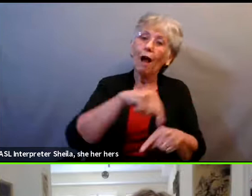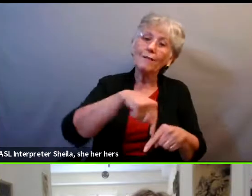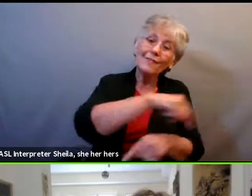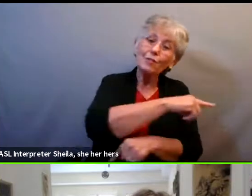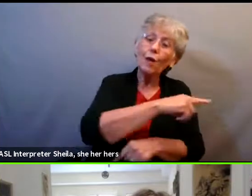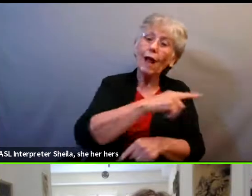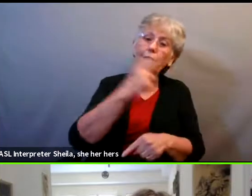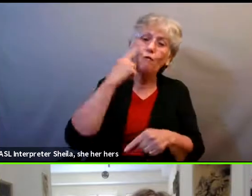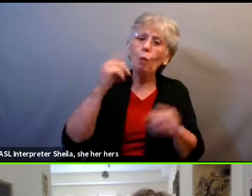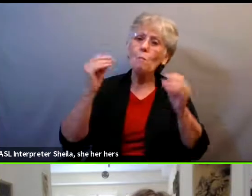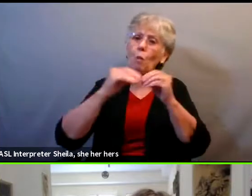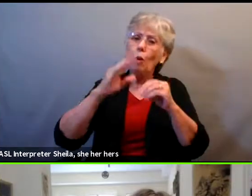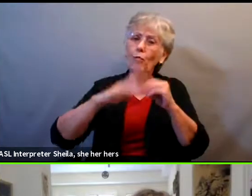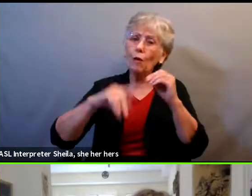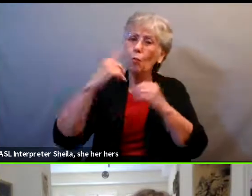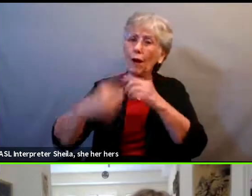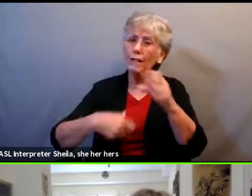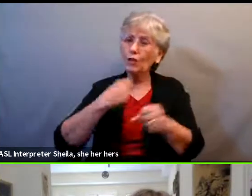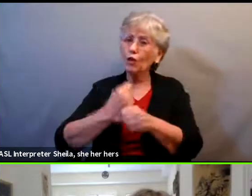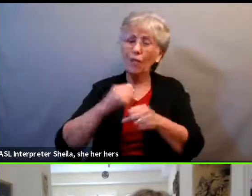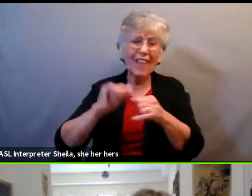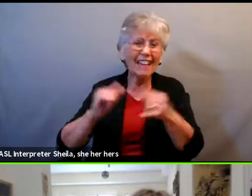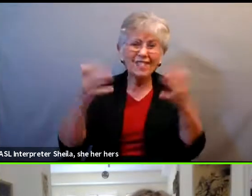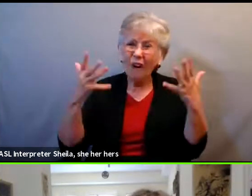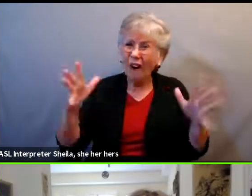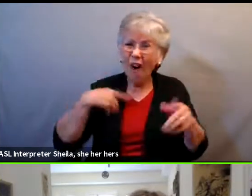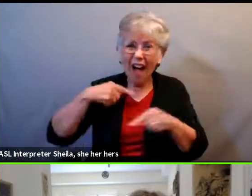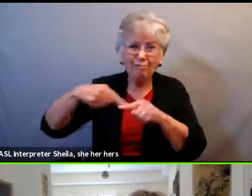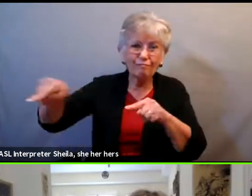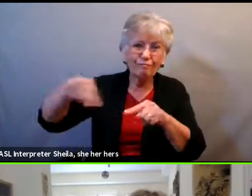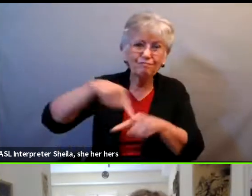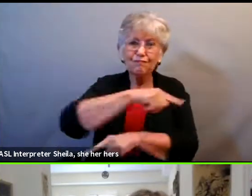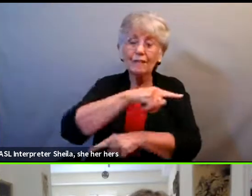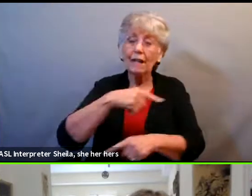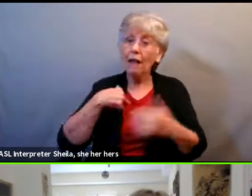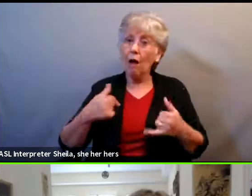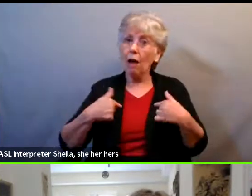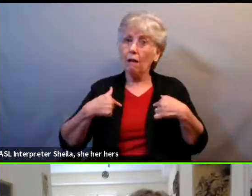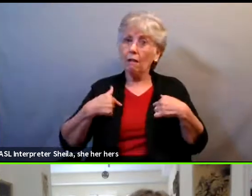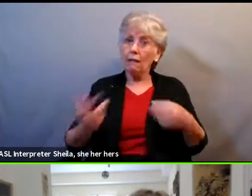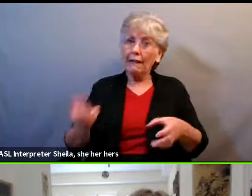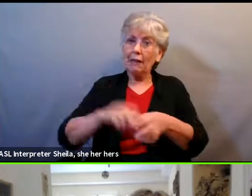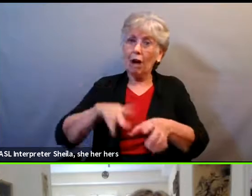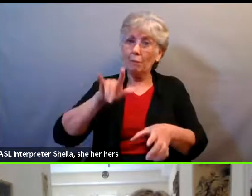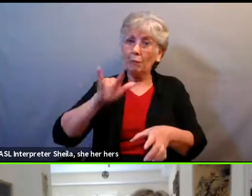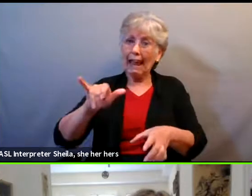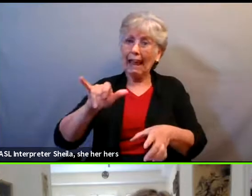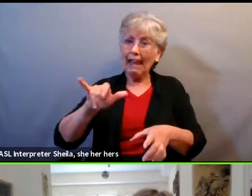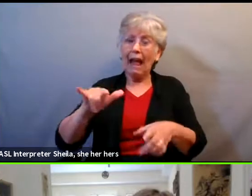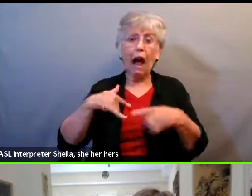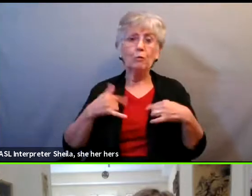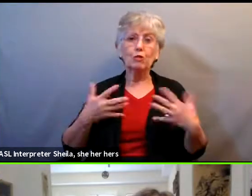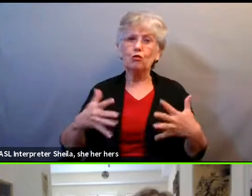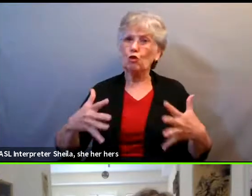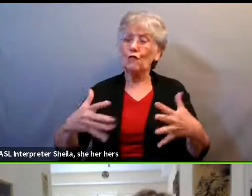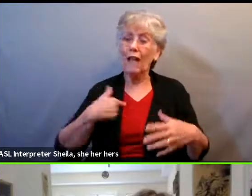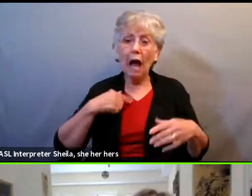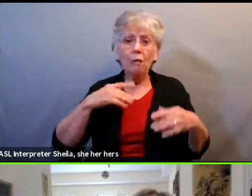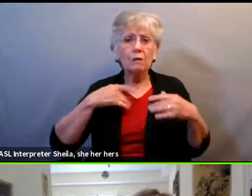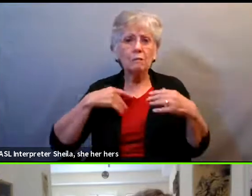year. I was very nervous to get on the plane. I was nervous about what was going to happen with my